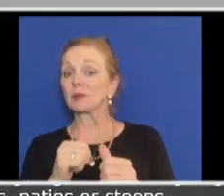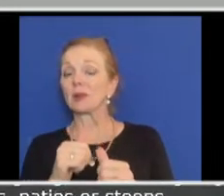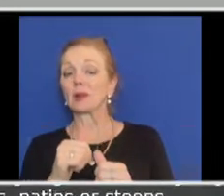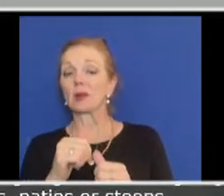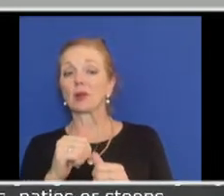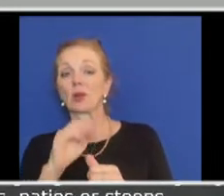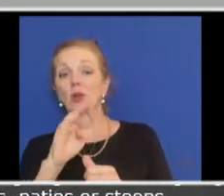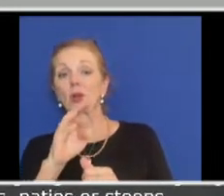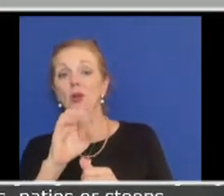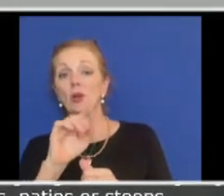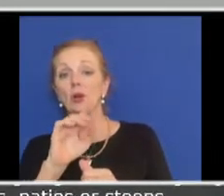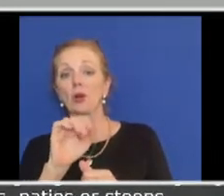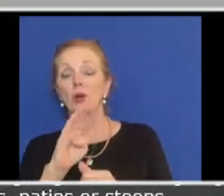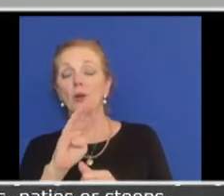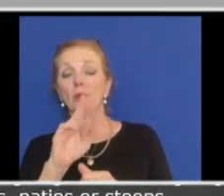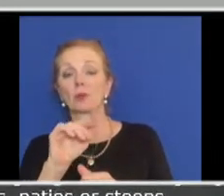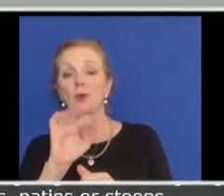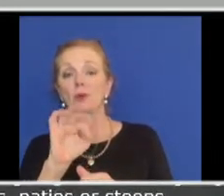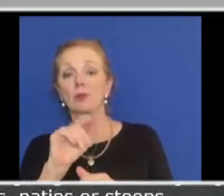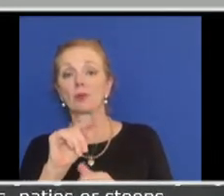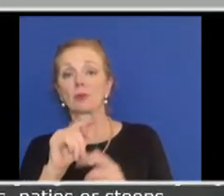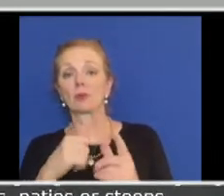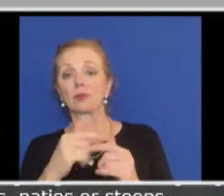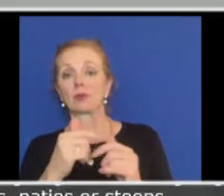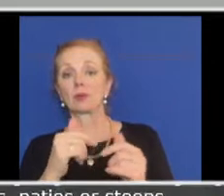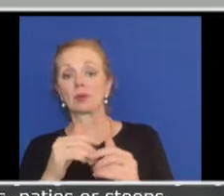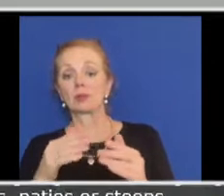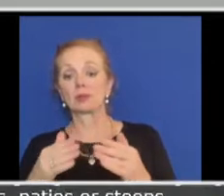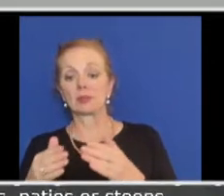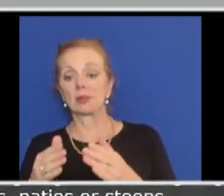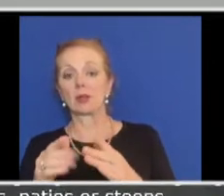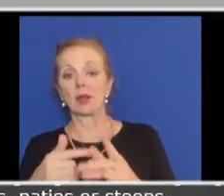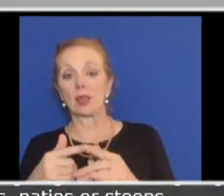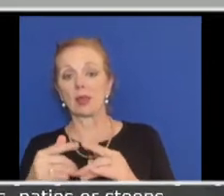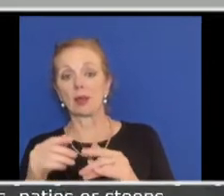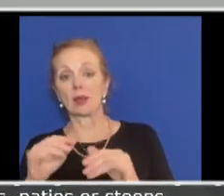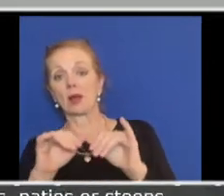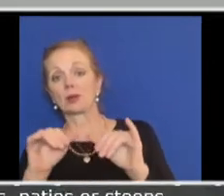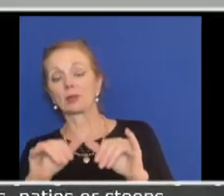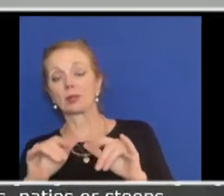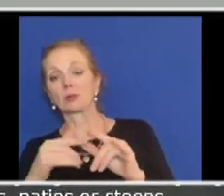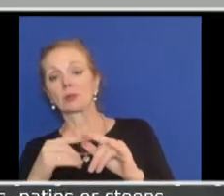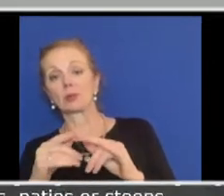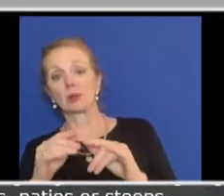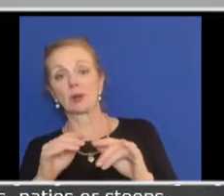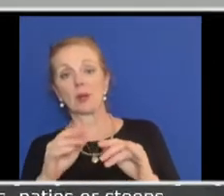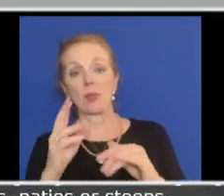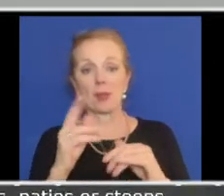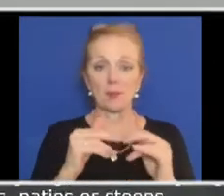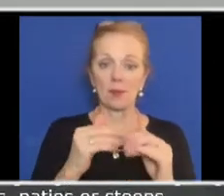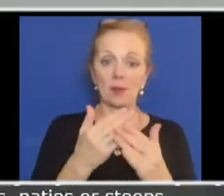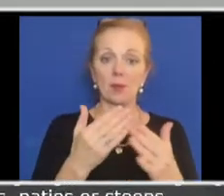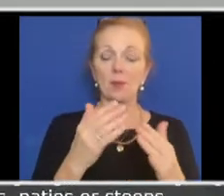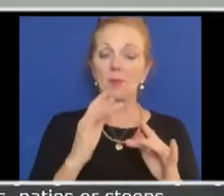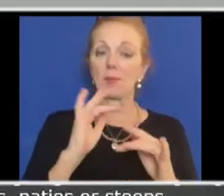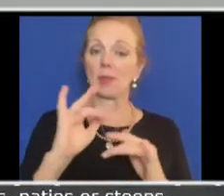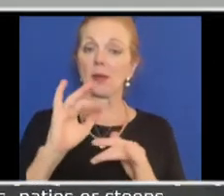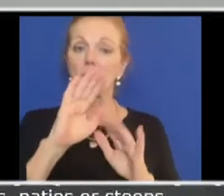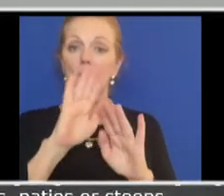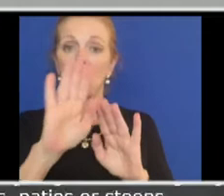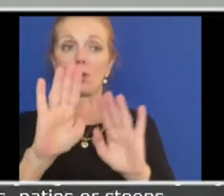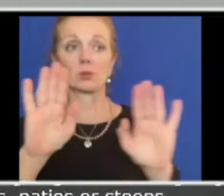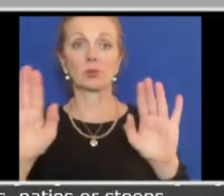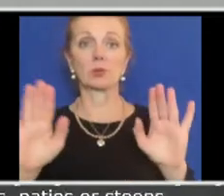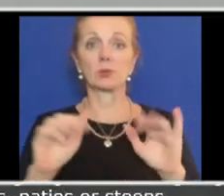as well as a 20-foot garage set back behind the sidewalk architectural standards relation to building materials blank walls garage setbacks